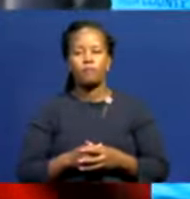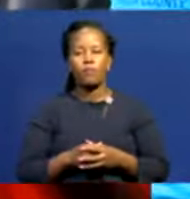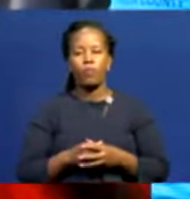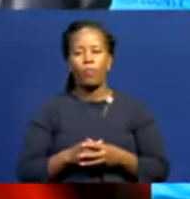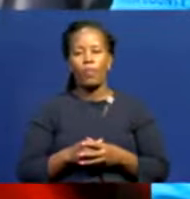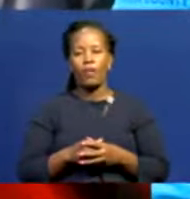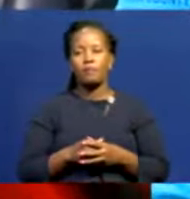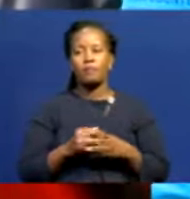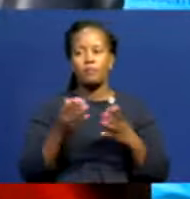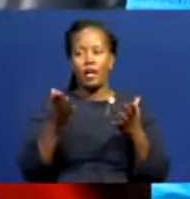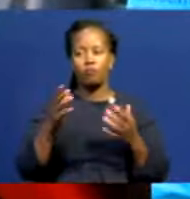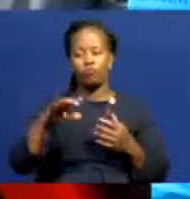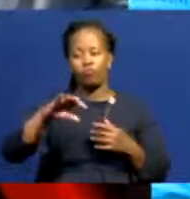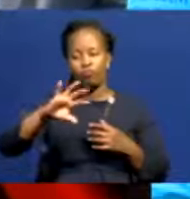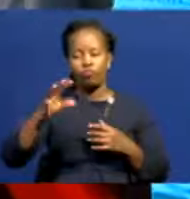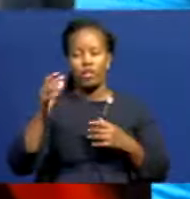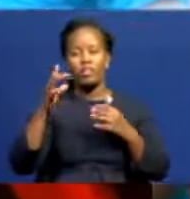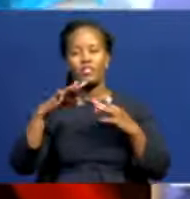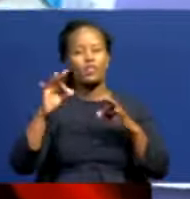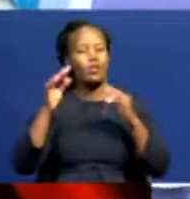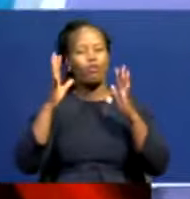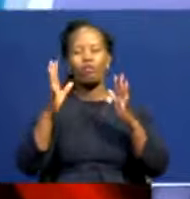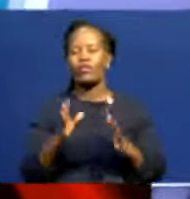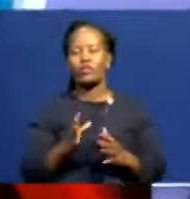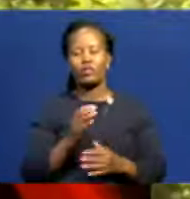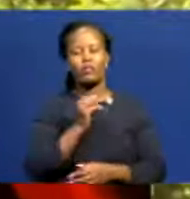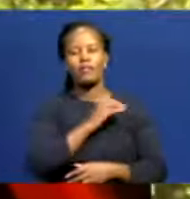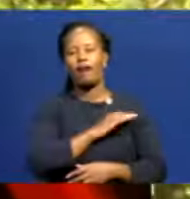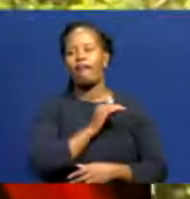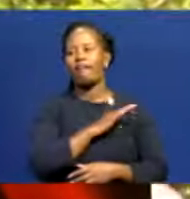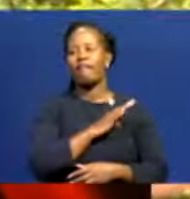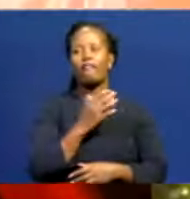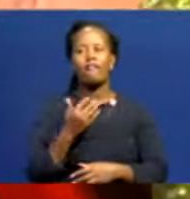has seen county officials a worried lot.